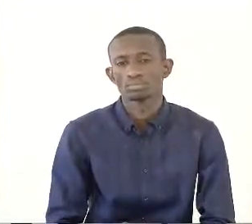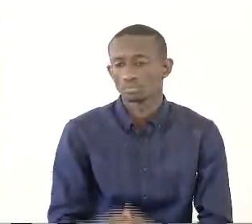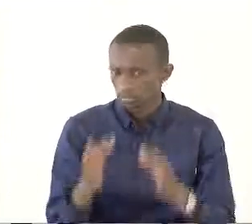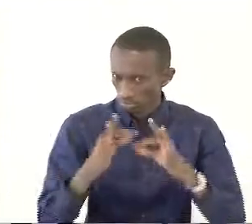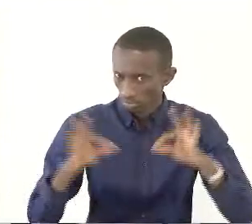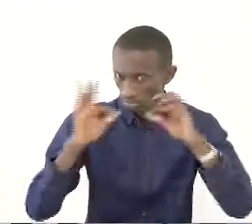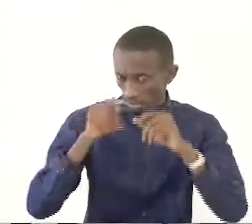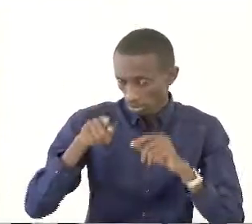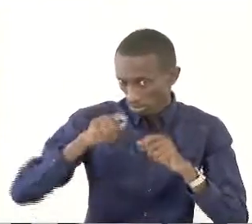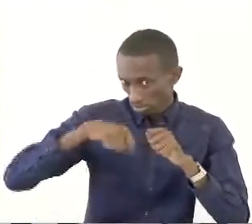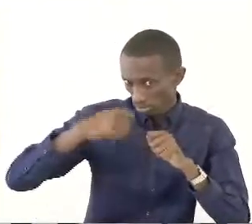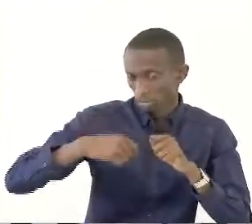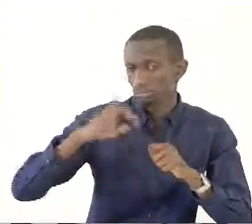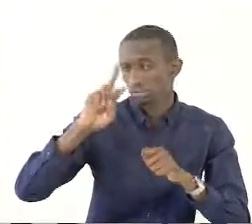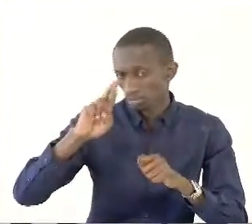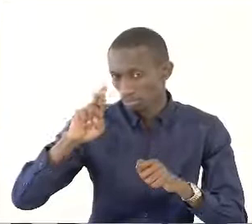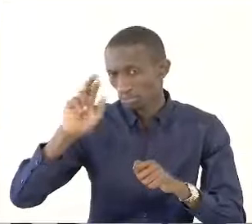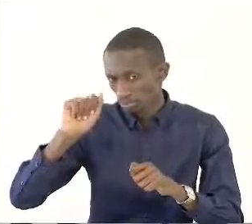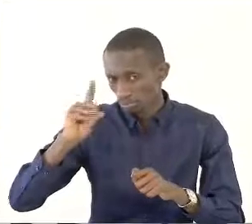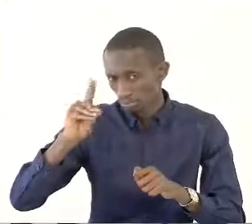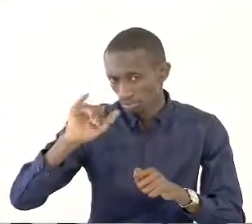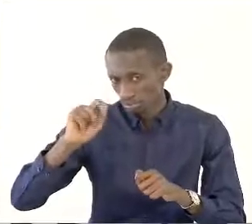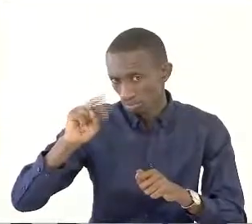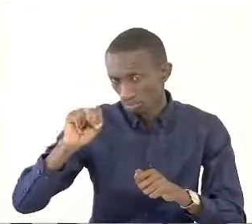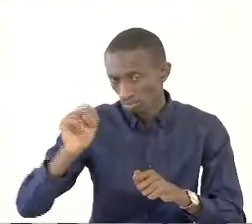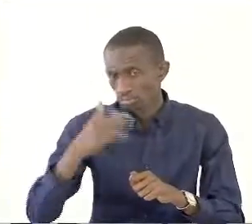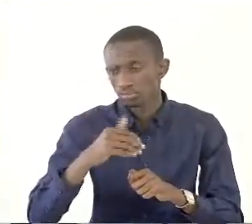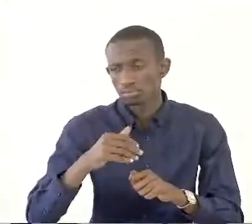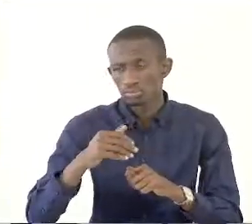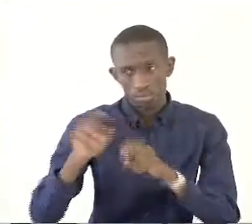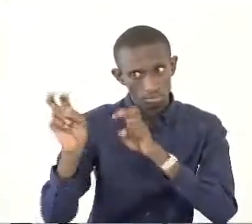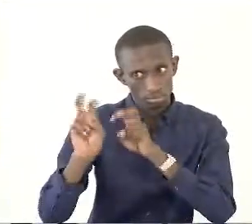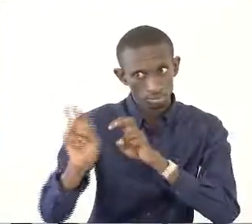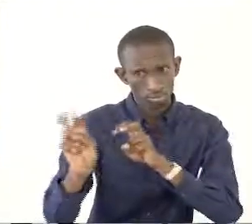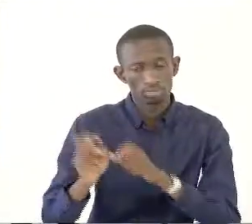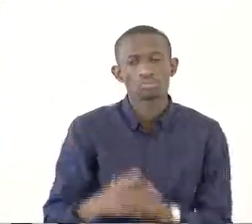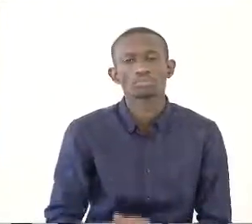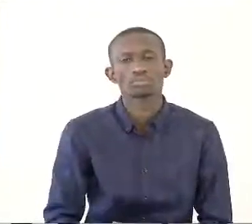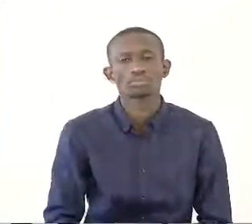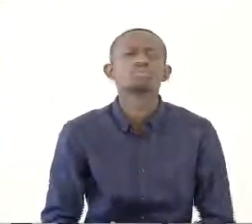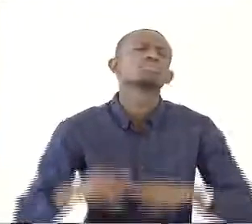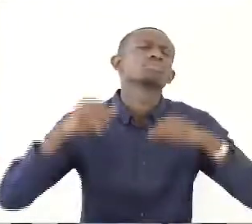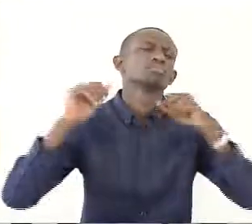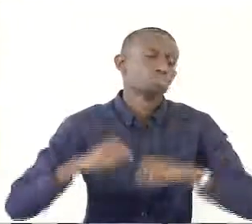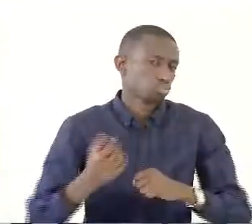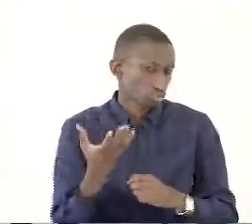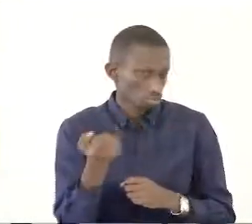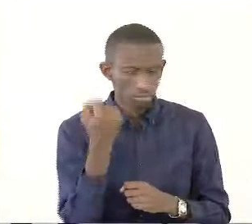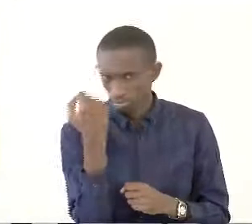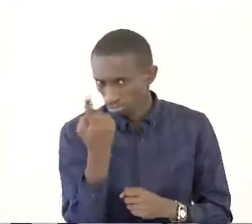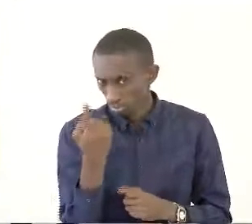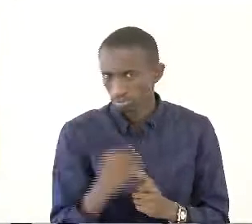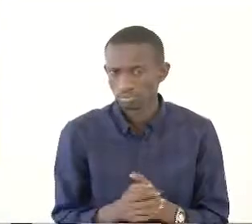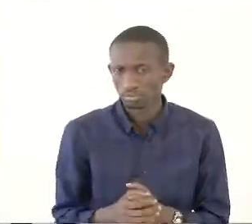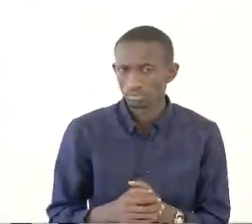detector. So maybe we take detector. So we can take one and